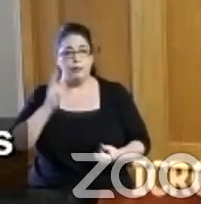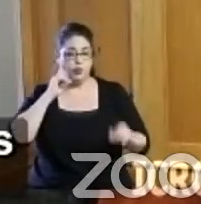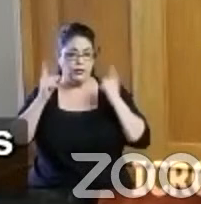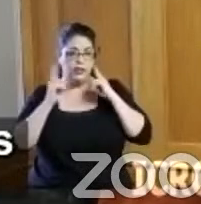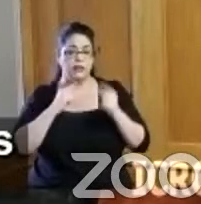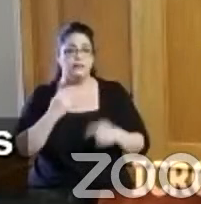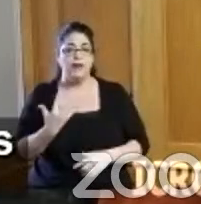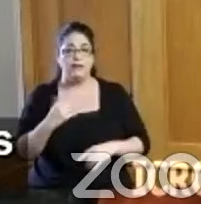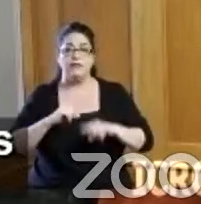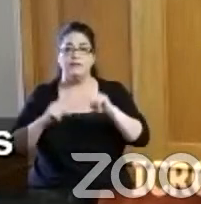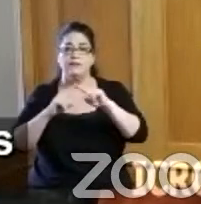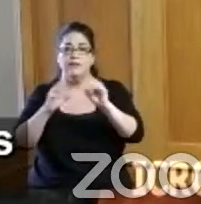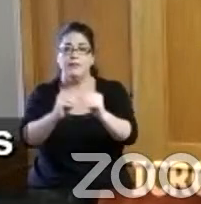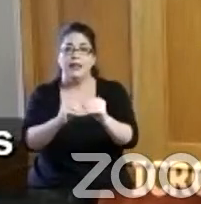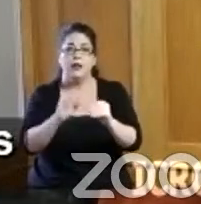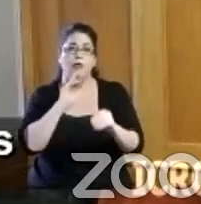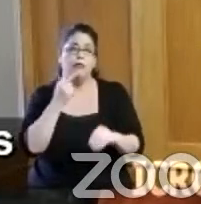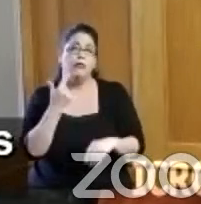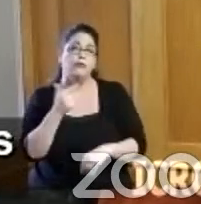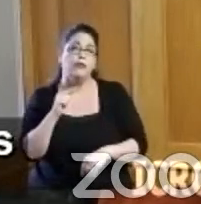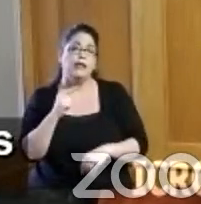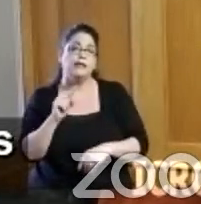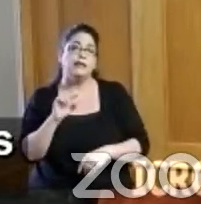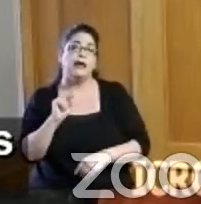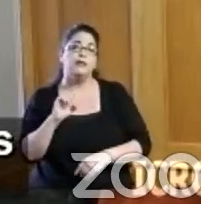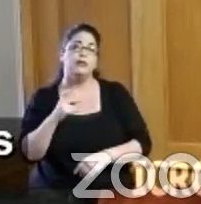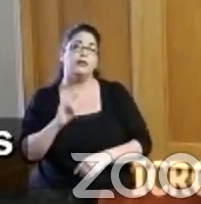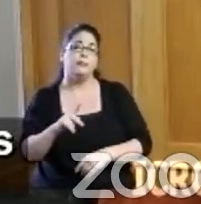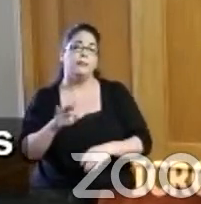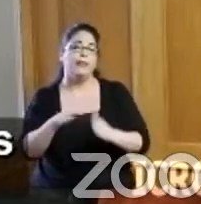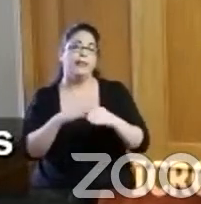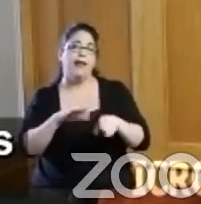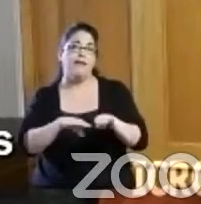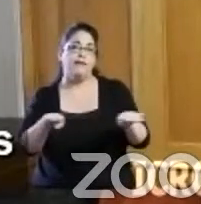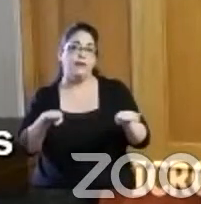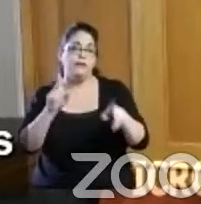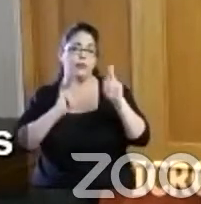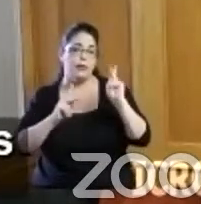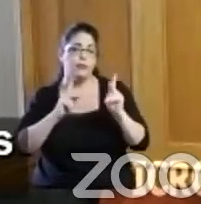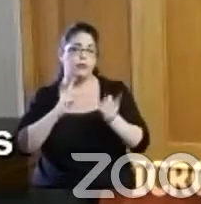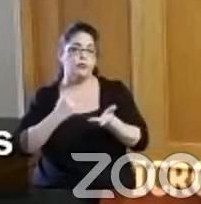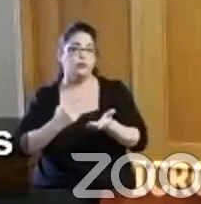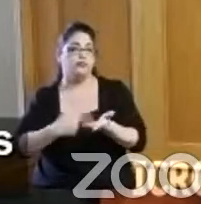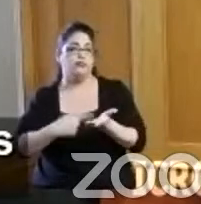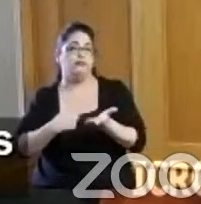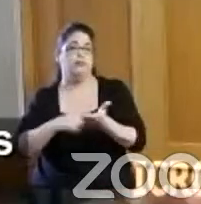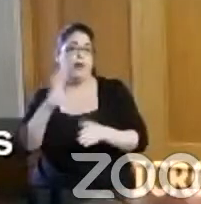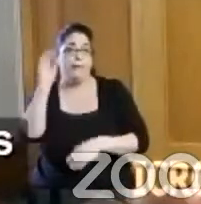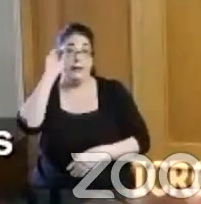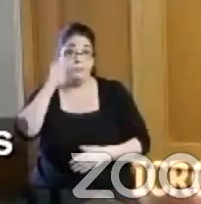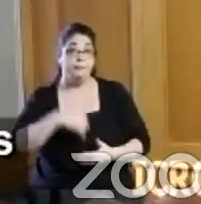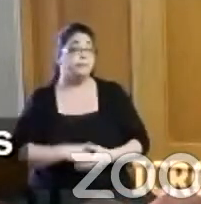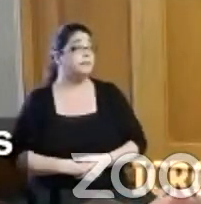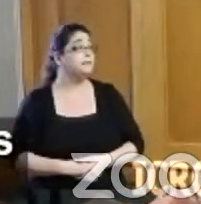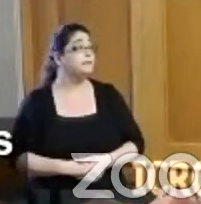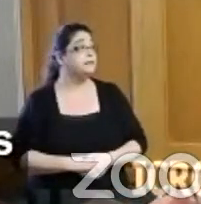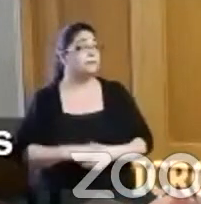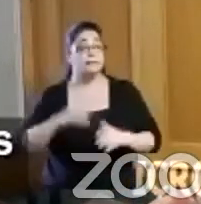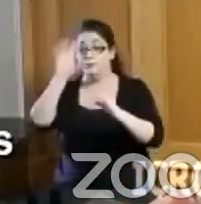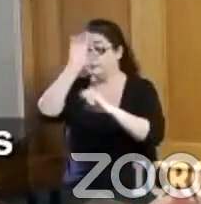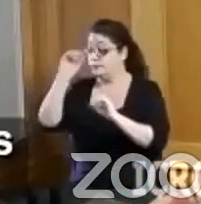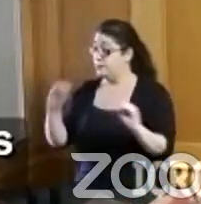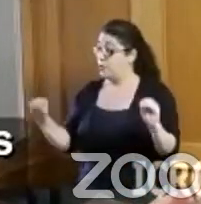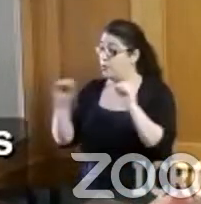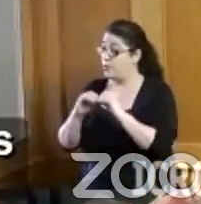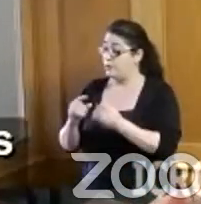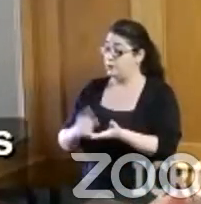happened at Green Township level so that people had the opportunity to weigh in. Thank you. Mm-hmm. Thank you. With no further